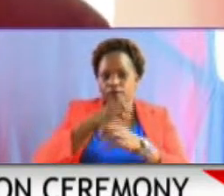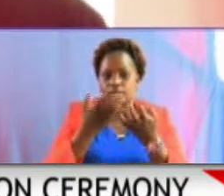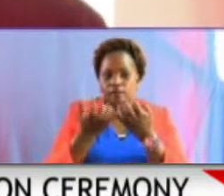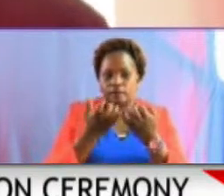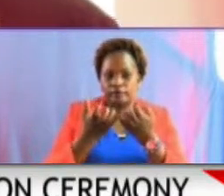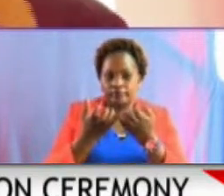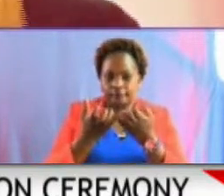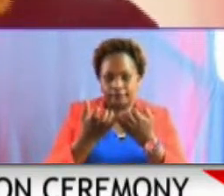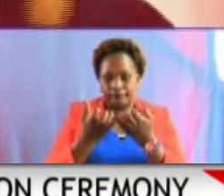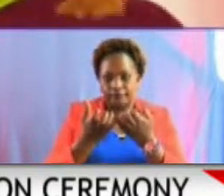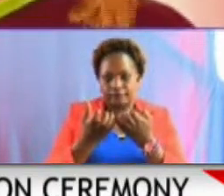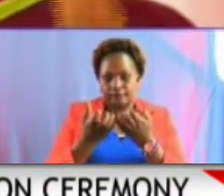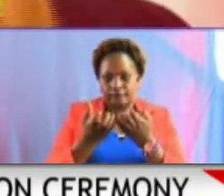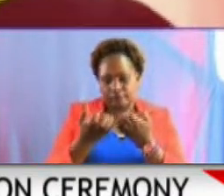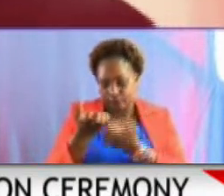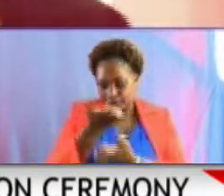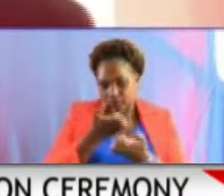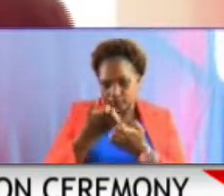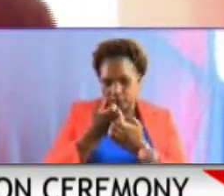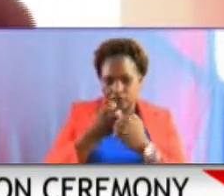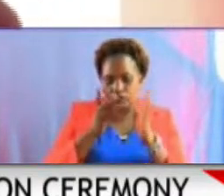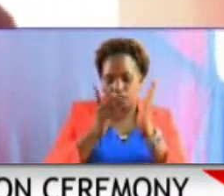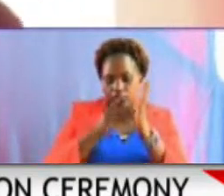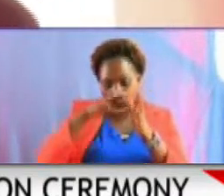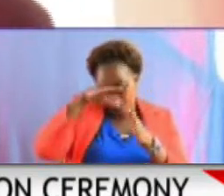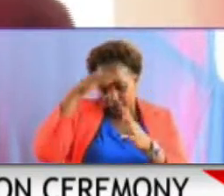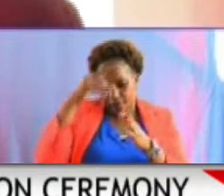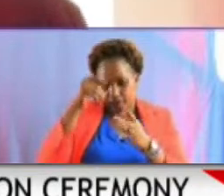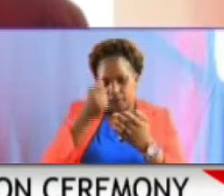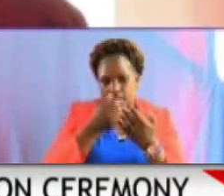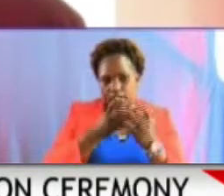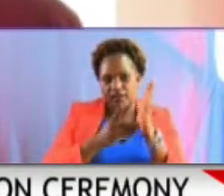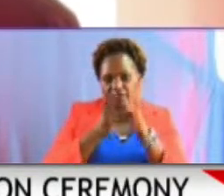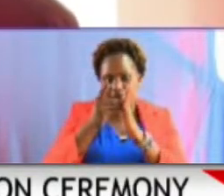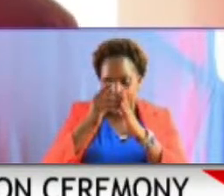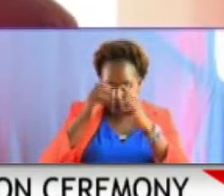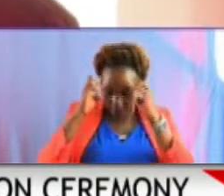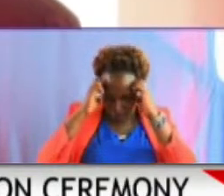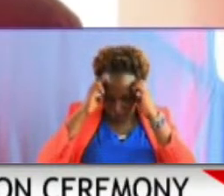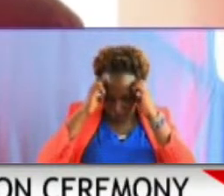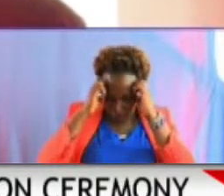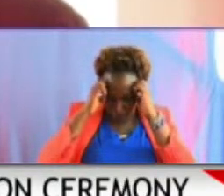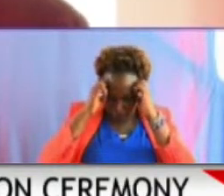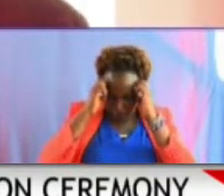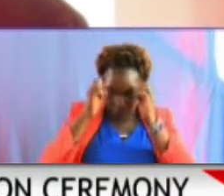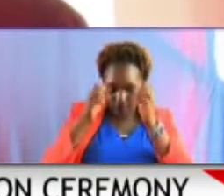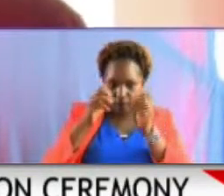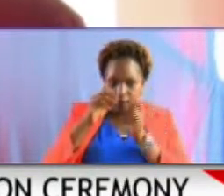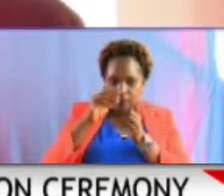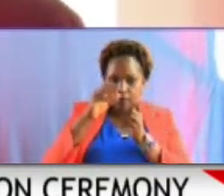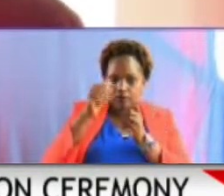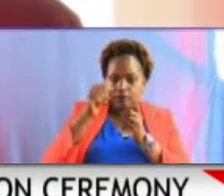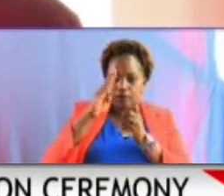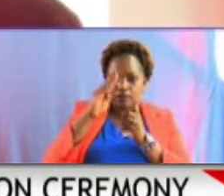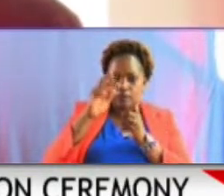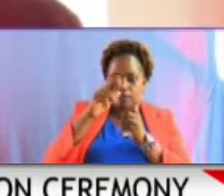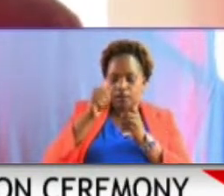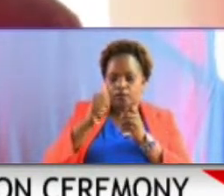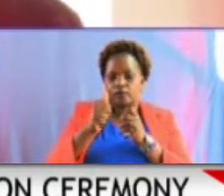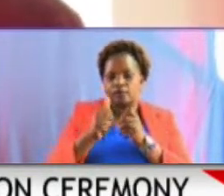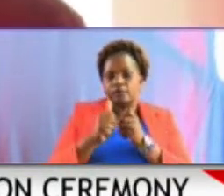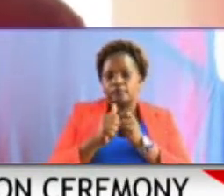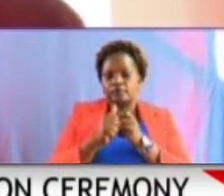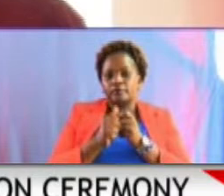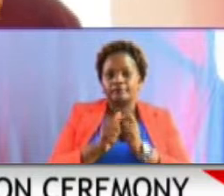and Economics, Doctor of Philosophy in Development Studies, Abila Isaac Ocheng.